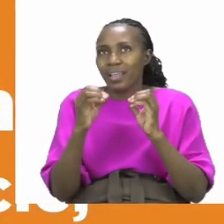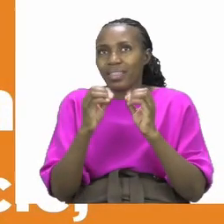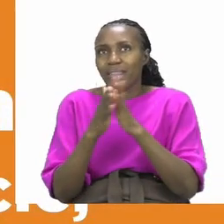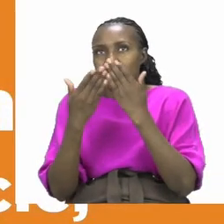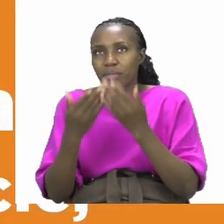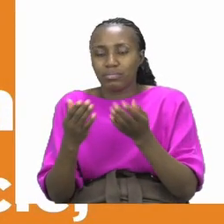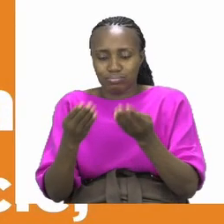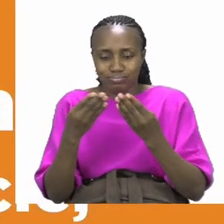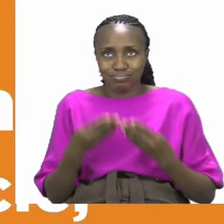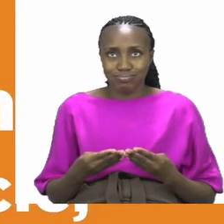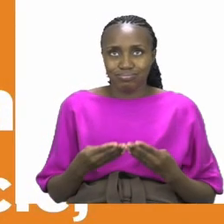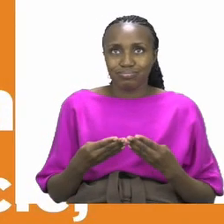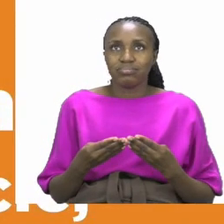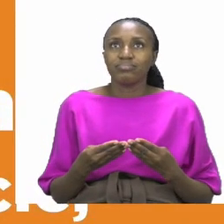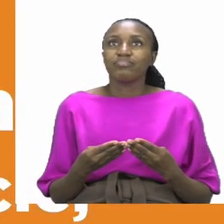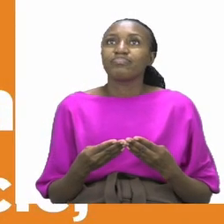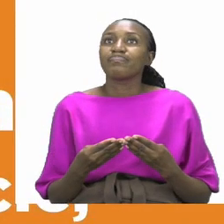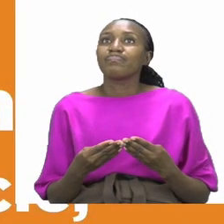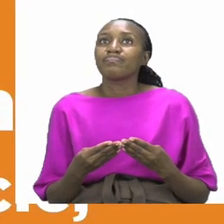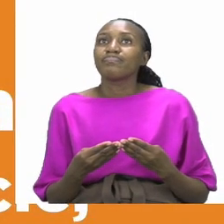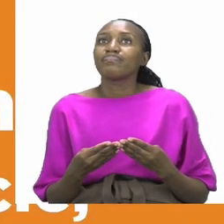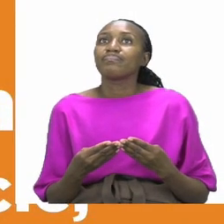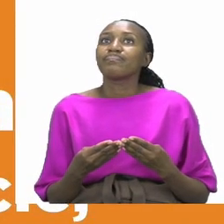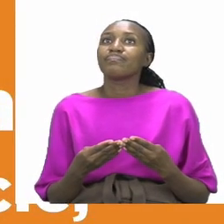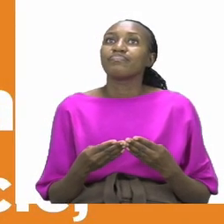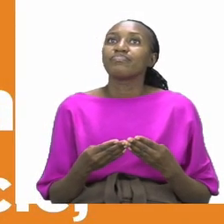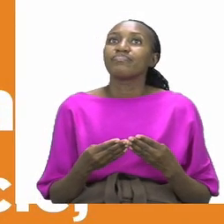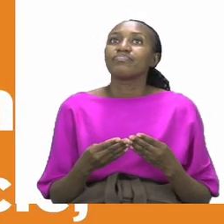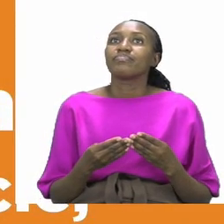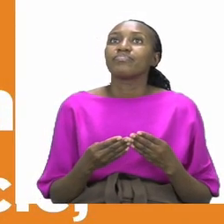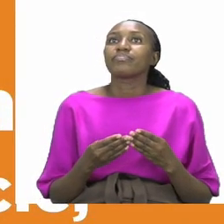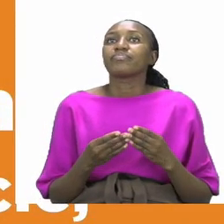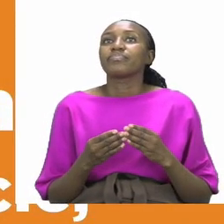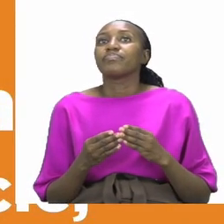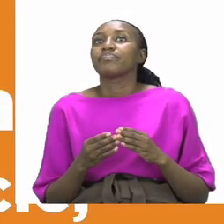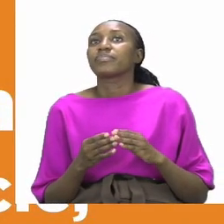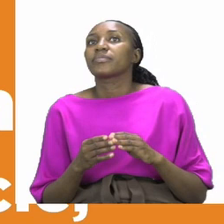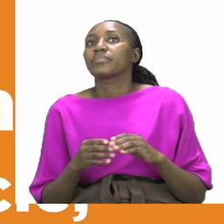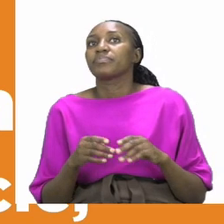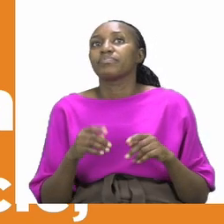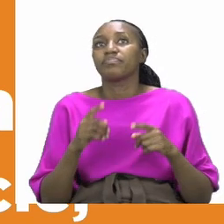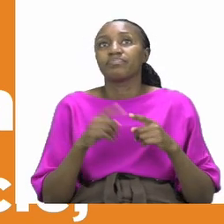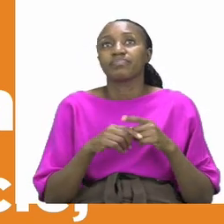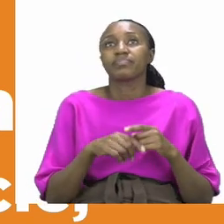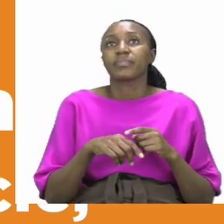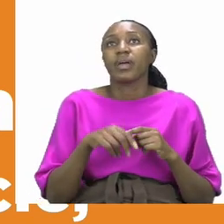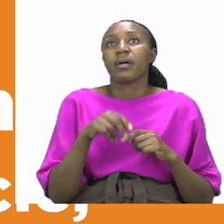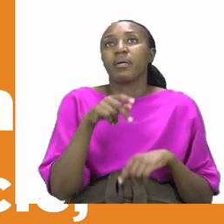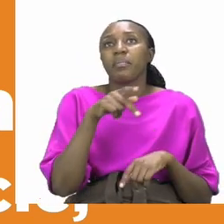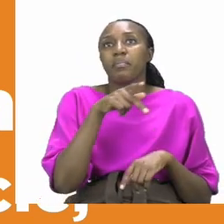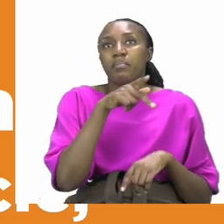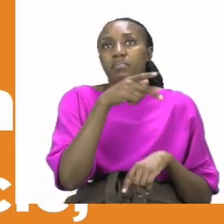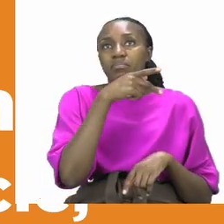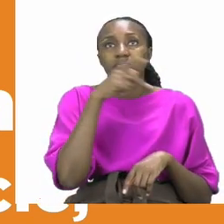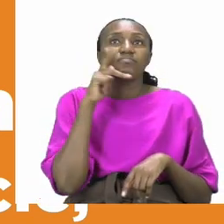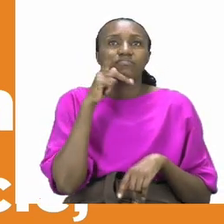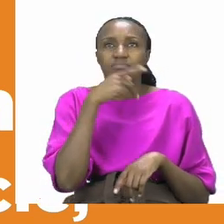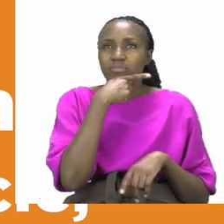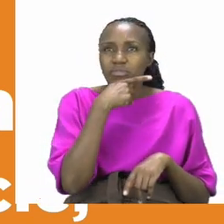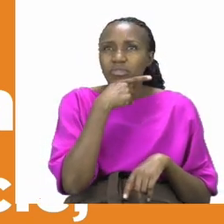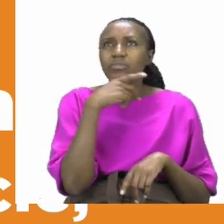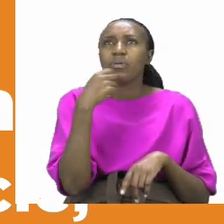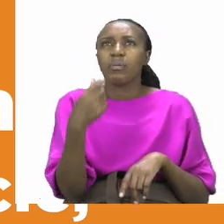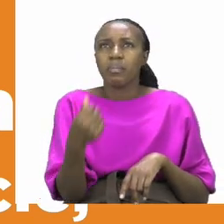For today's lesson, we will be doing recycle, possessive pronouns, and